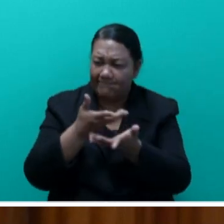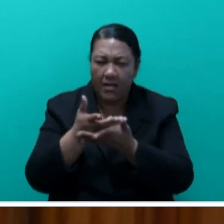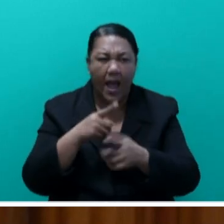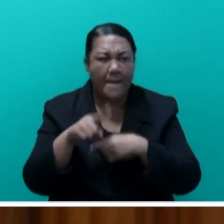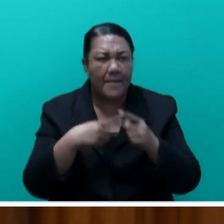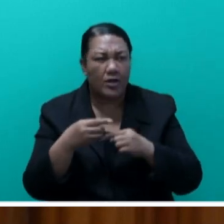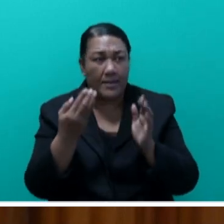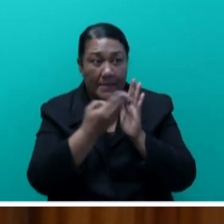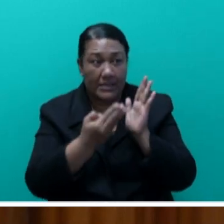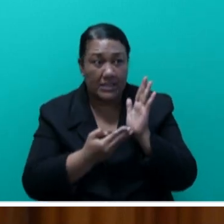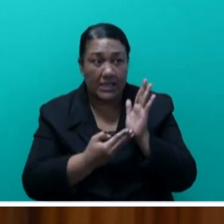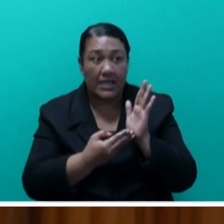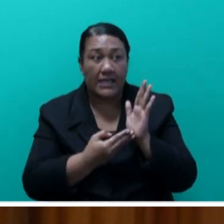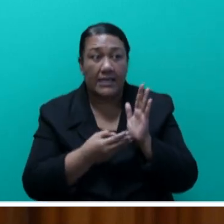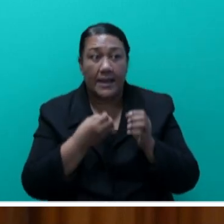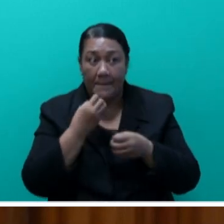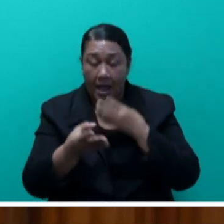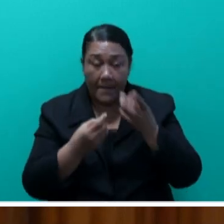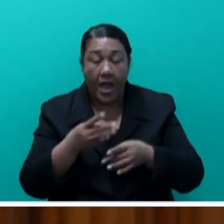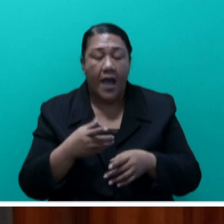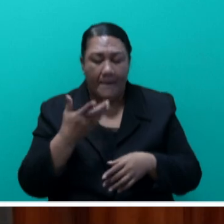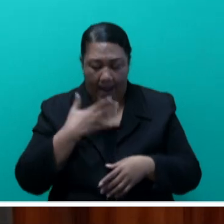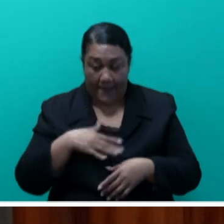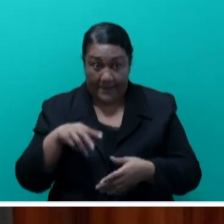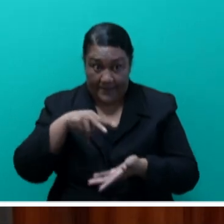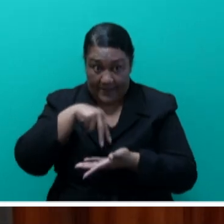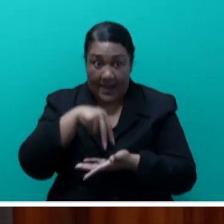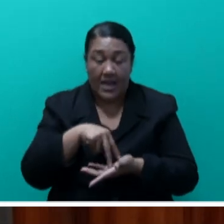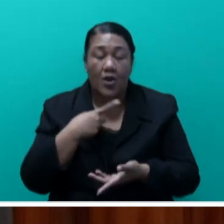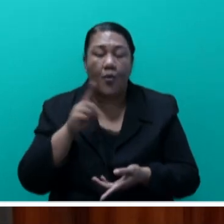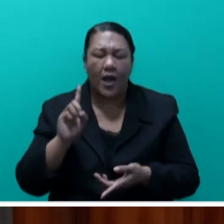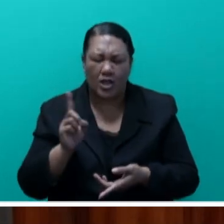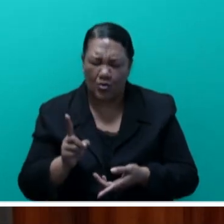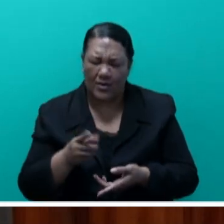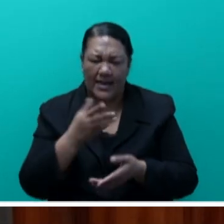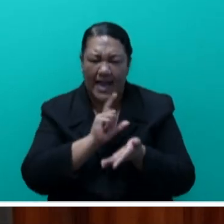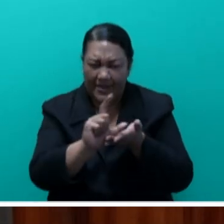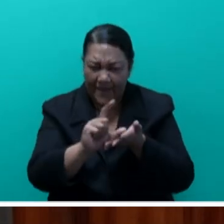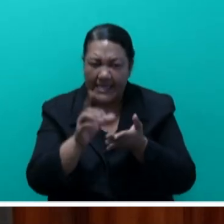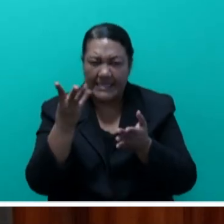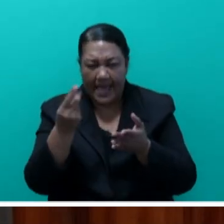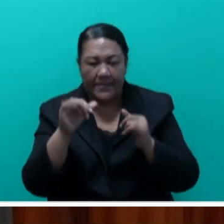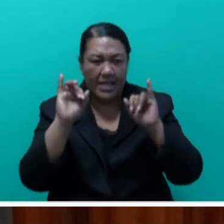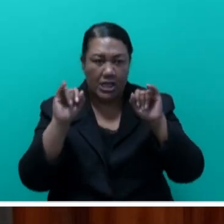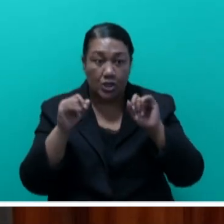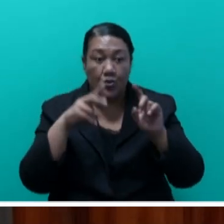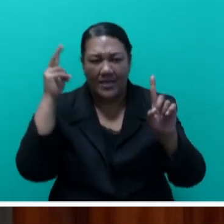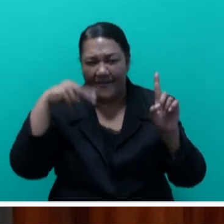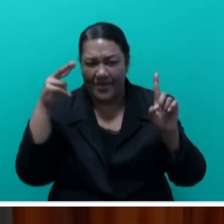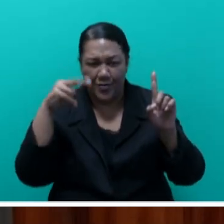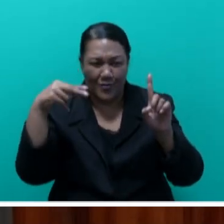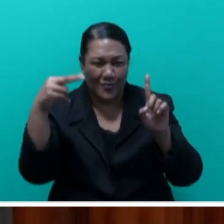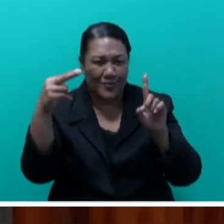I'm just here to clarify some of the issues and some of the views that